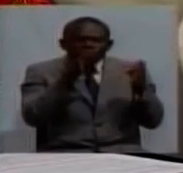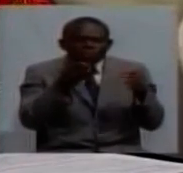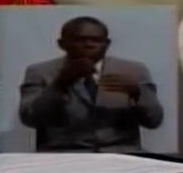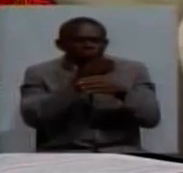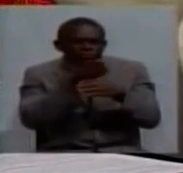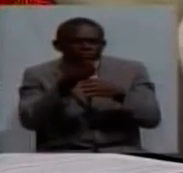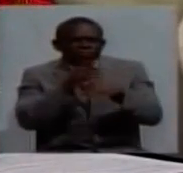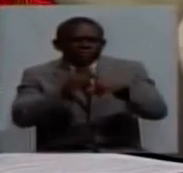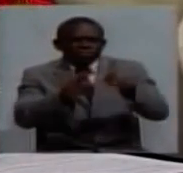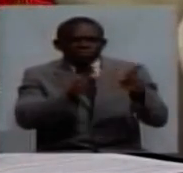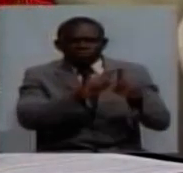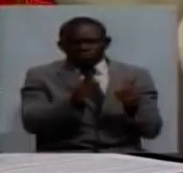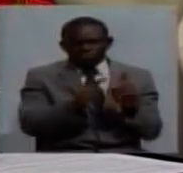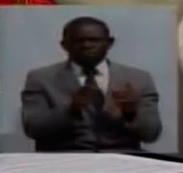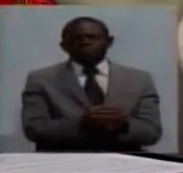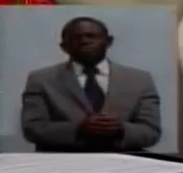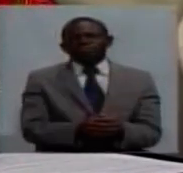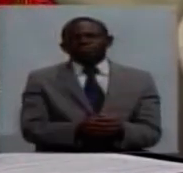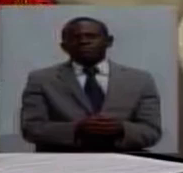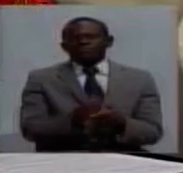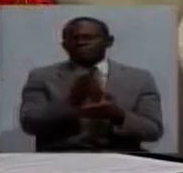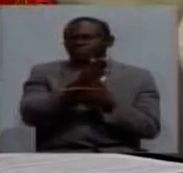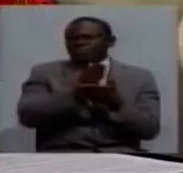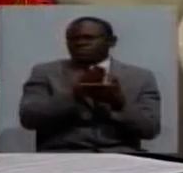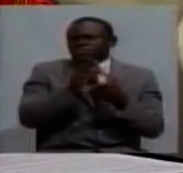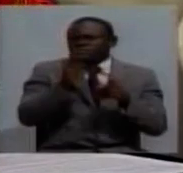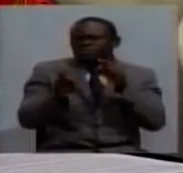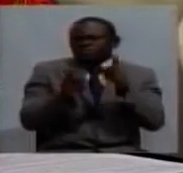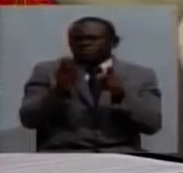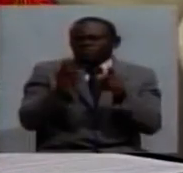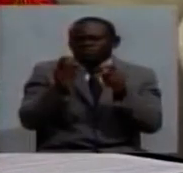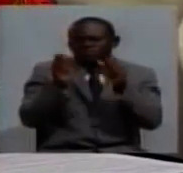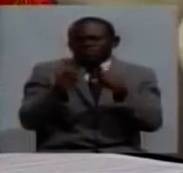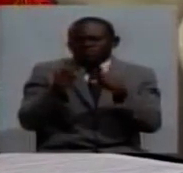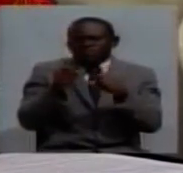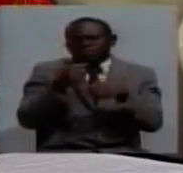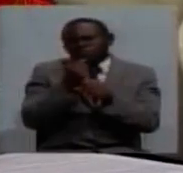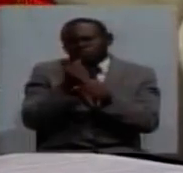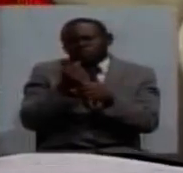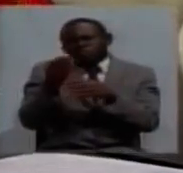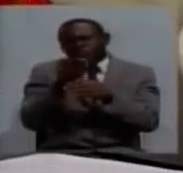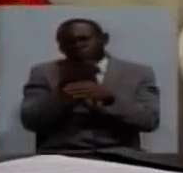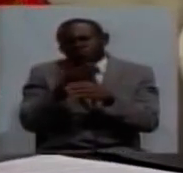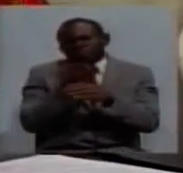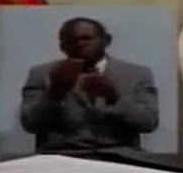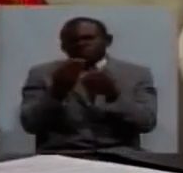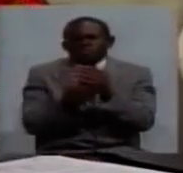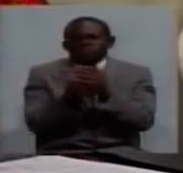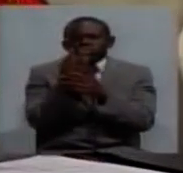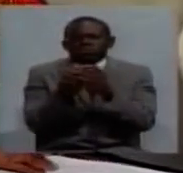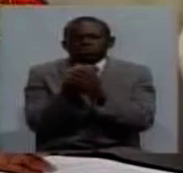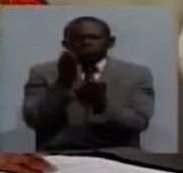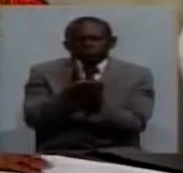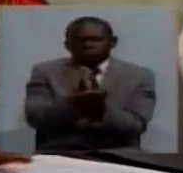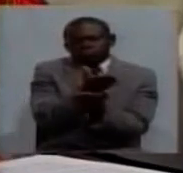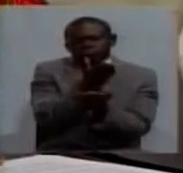get ethanol out of cassava. So even if I'm the poorest person, how do I increase my productivity of cassava so I have